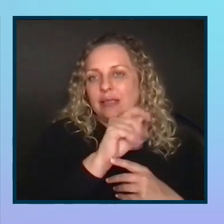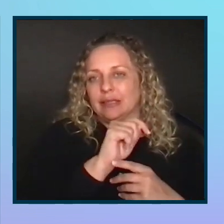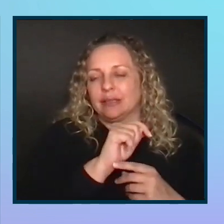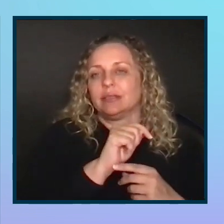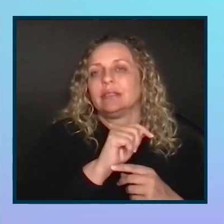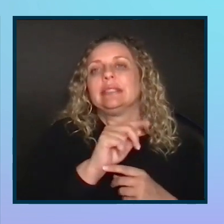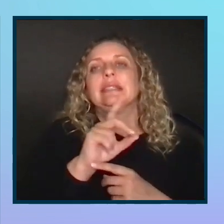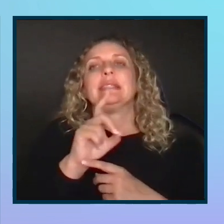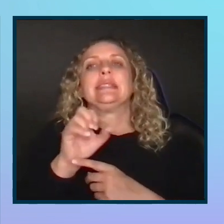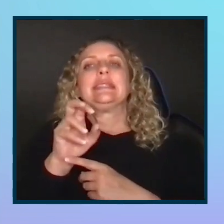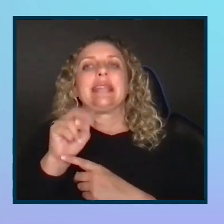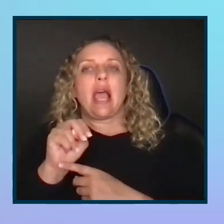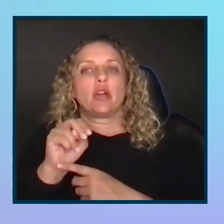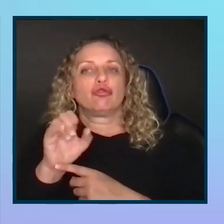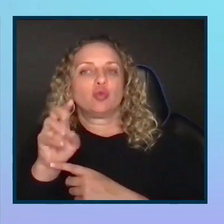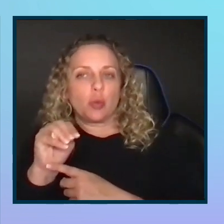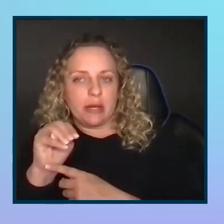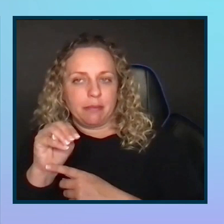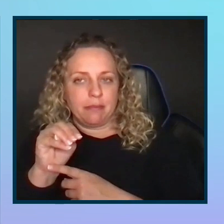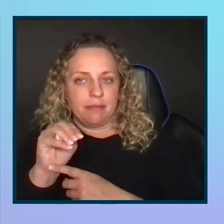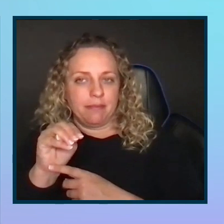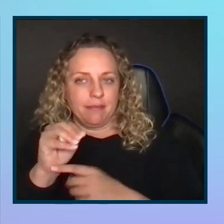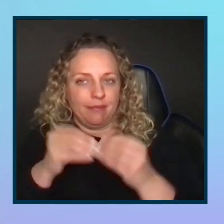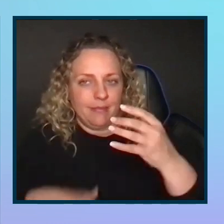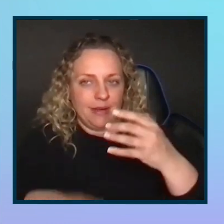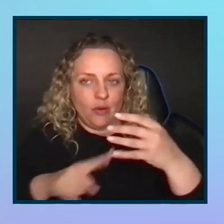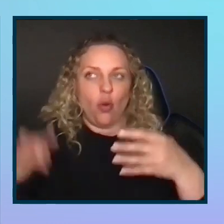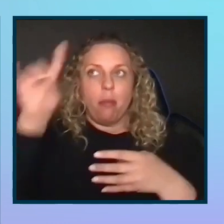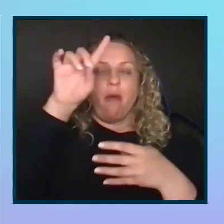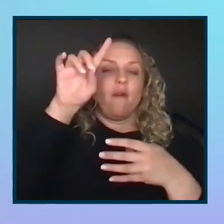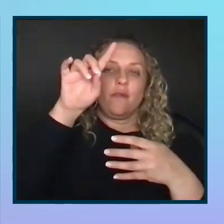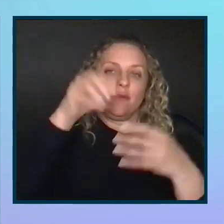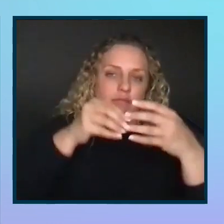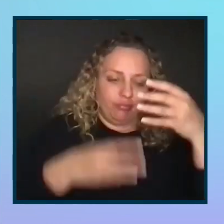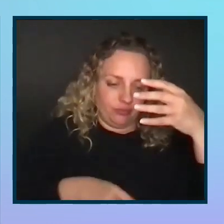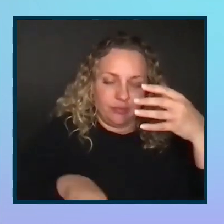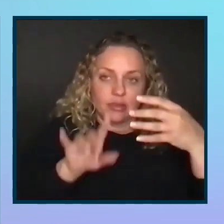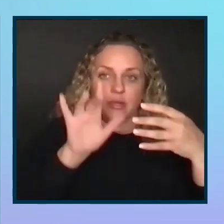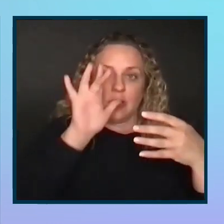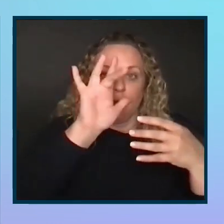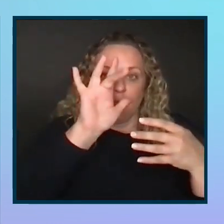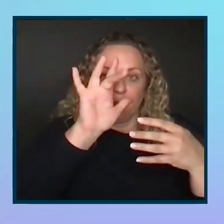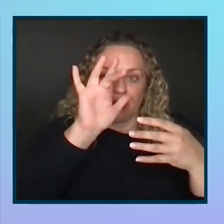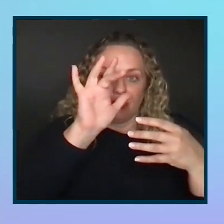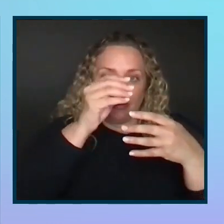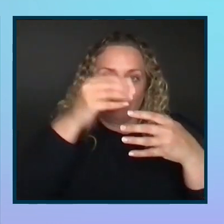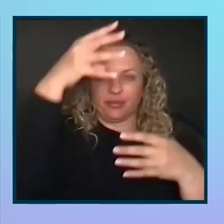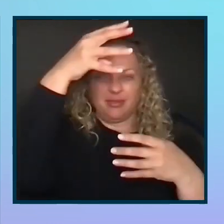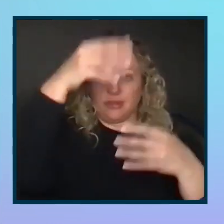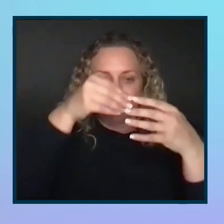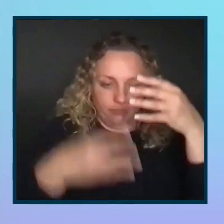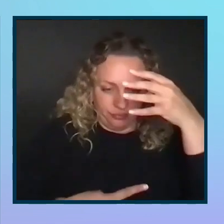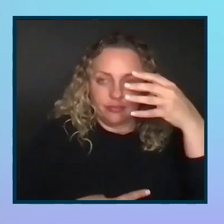it's okay. You should never update content above. So if a user is making a selection and then something populates below them, I don't